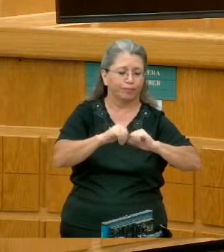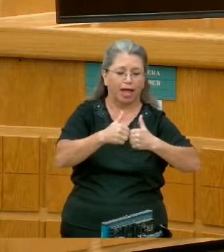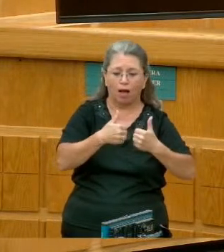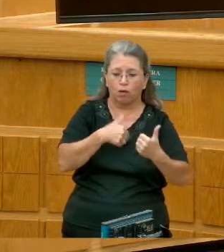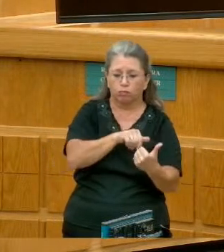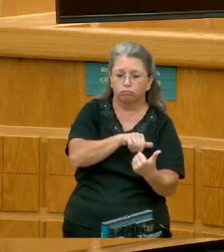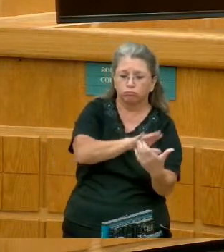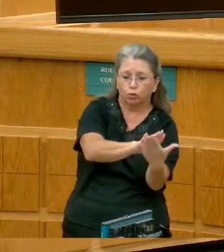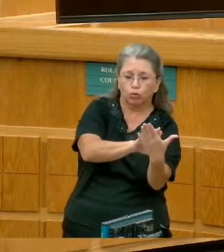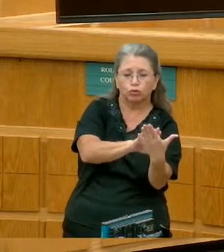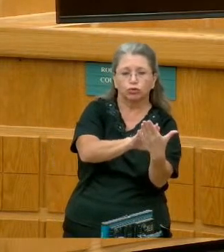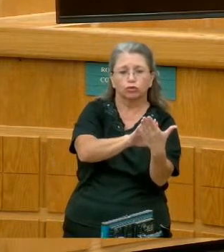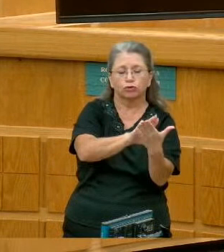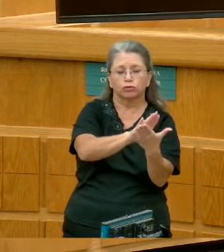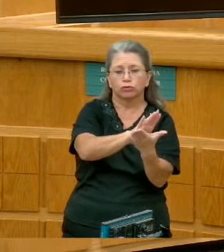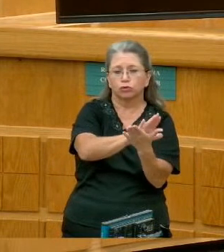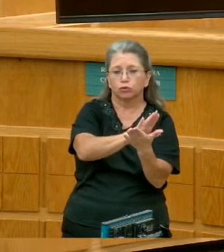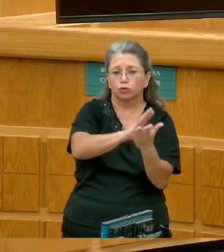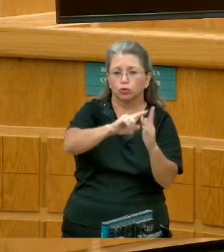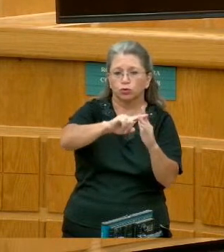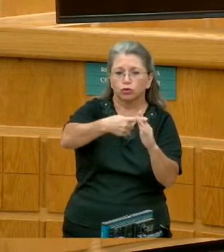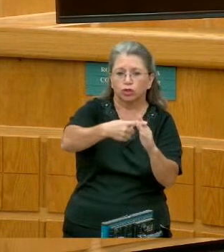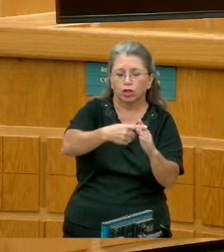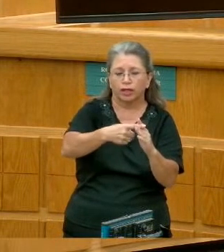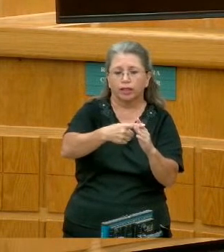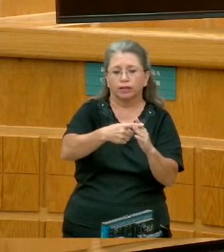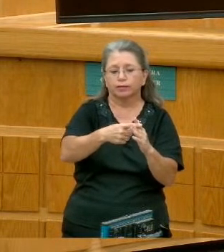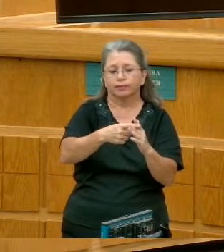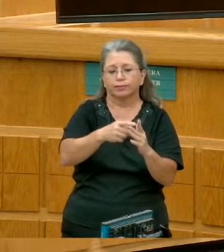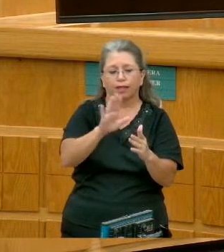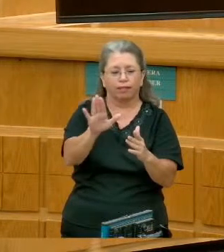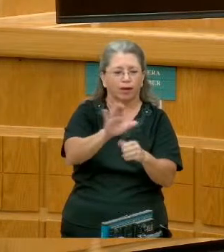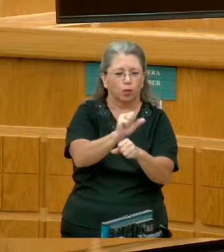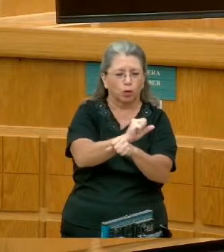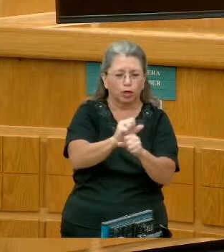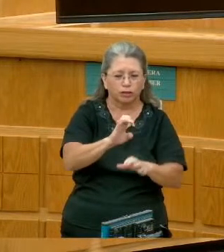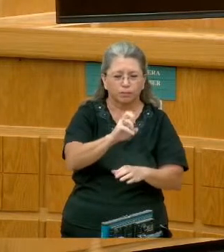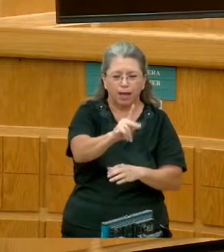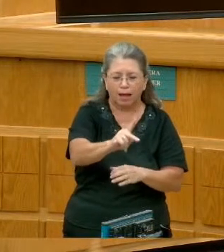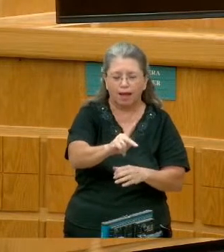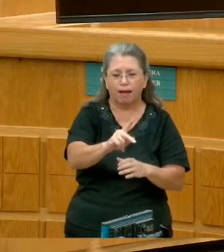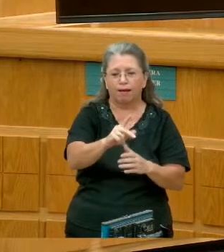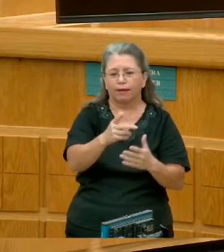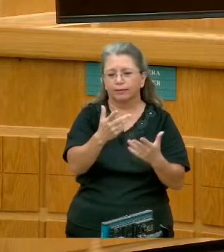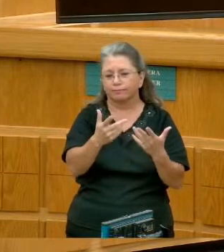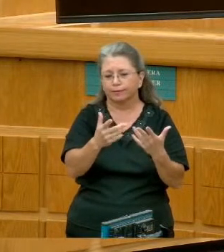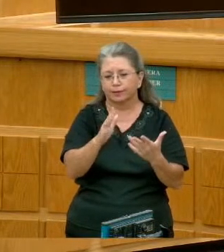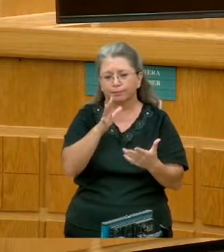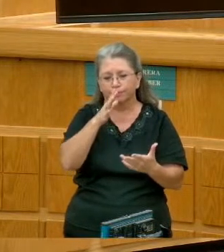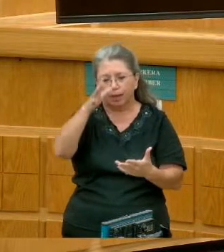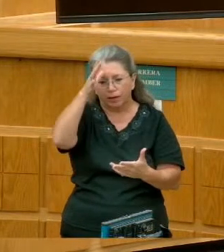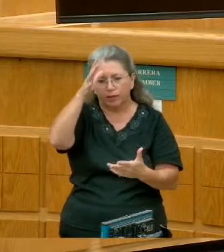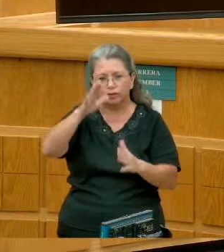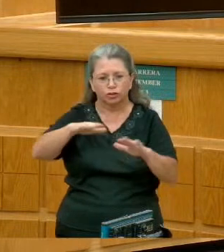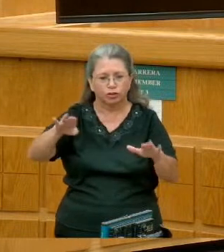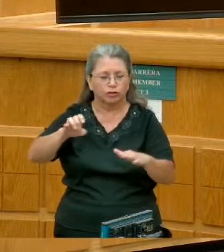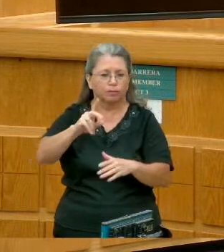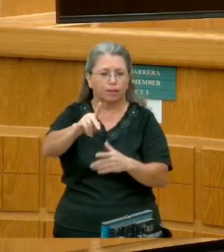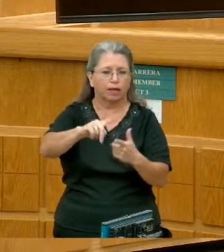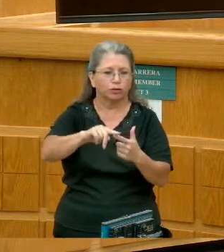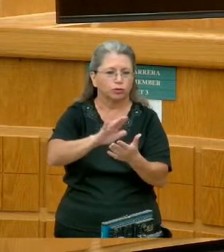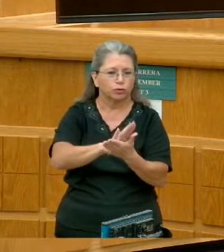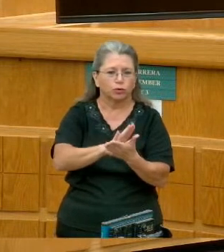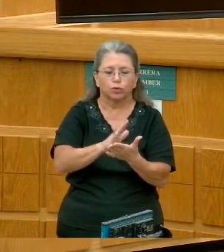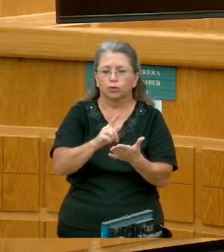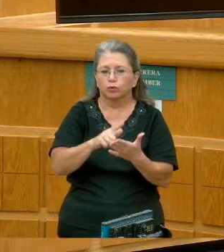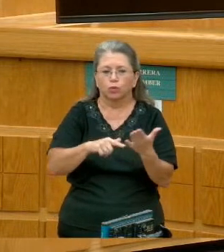ISD employees back to work. What would that look like? And then get parents and their children back to school, and what does